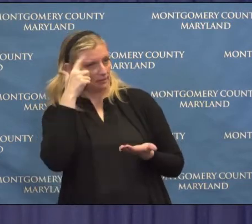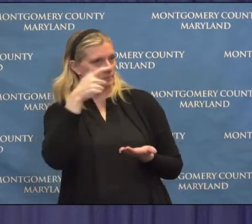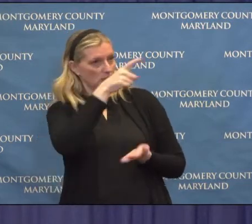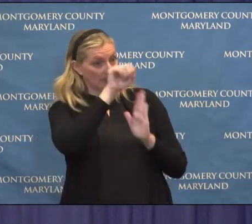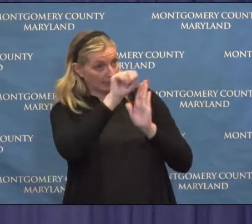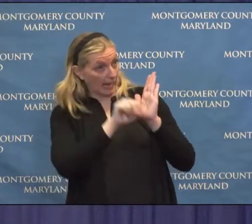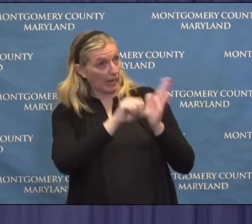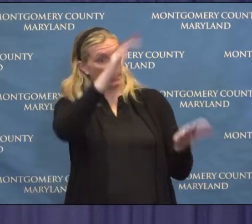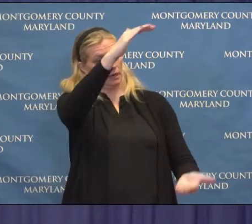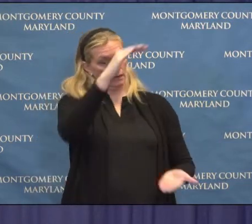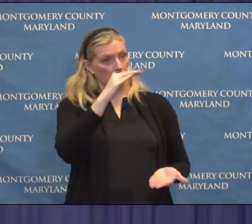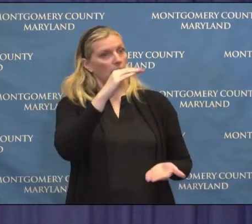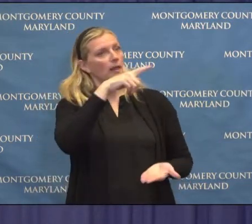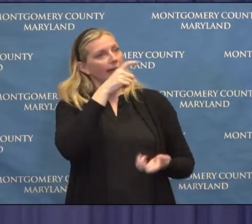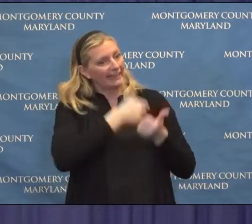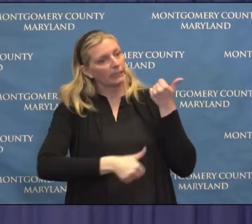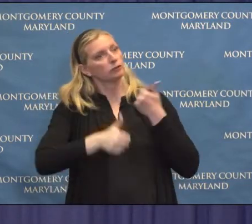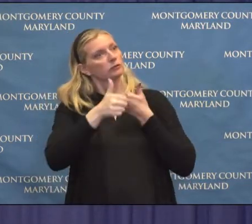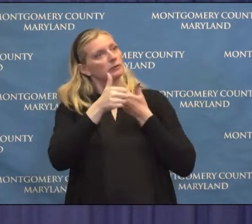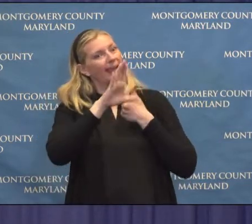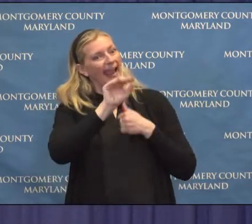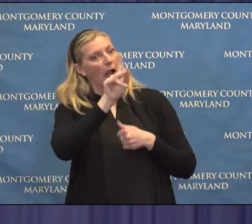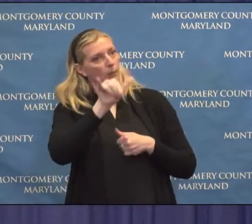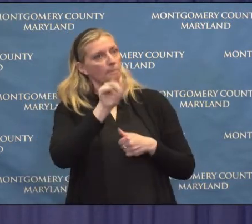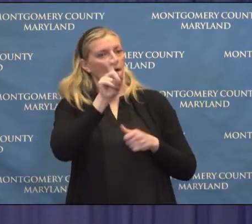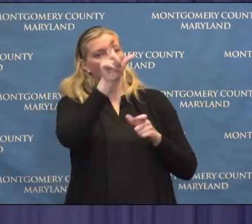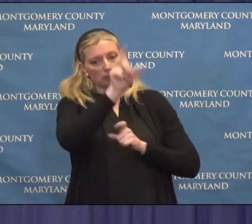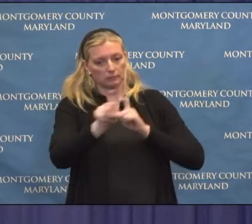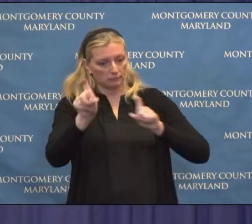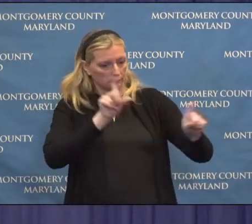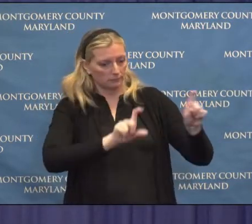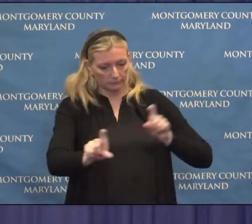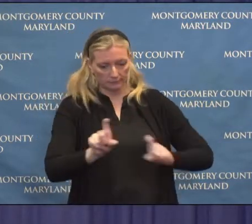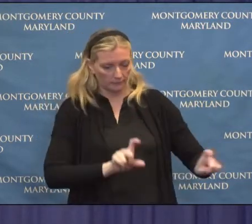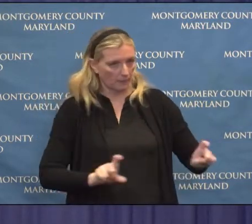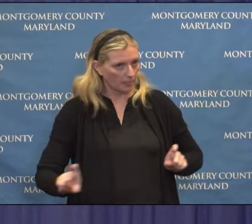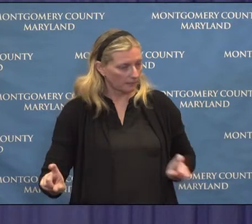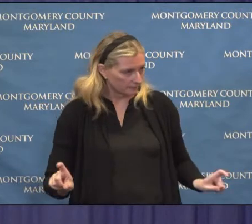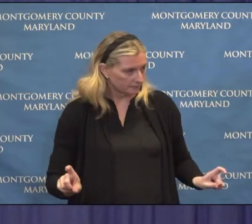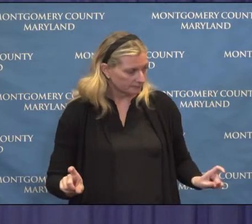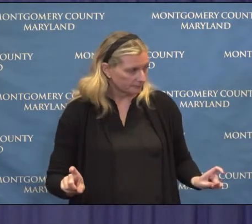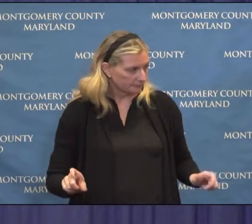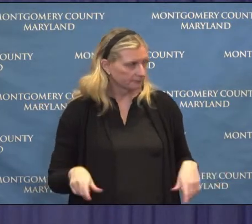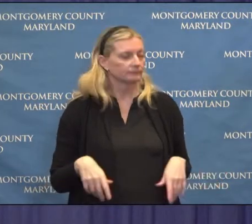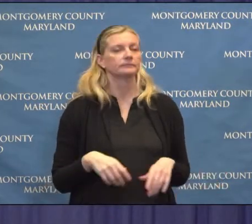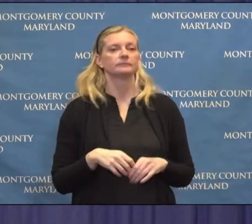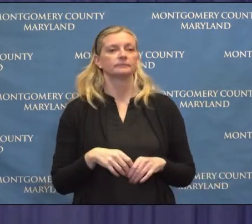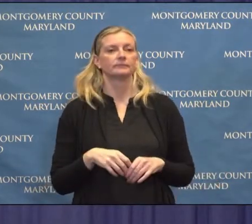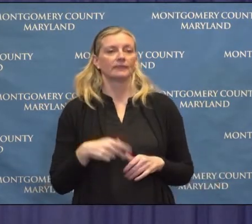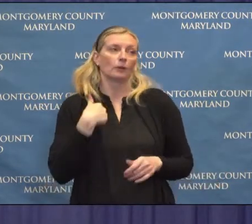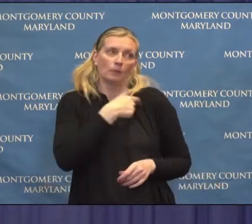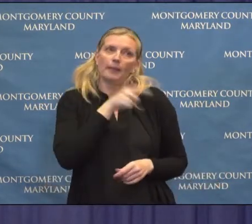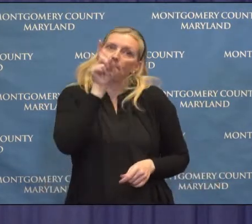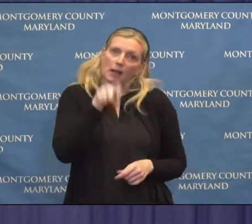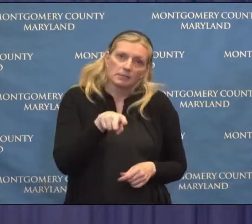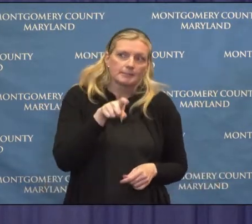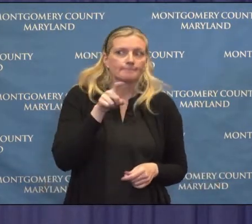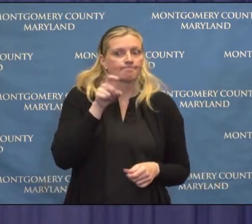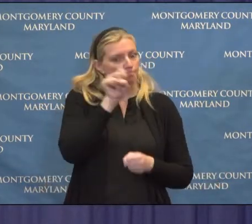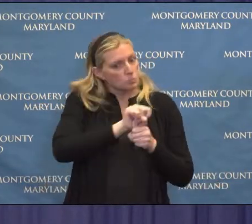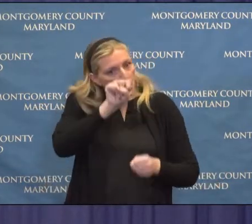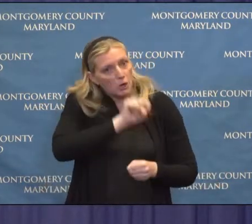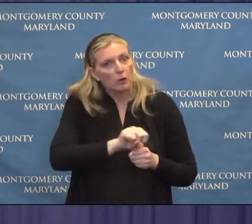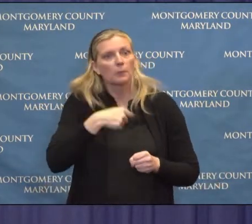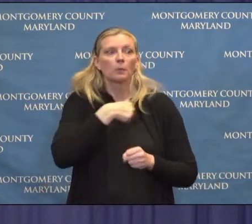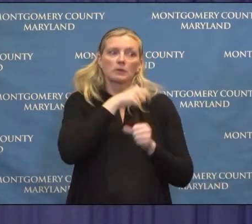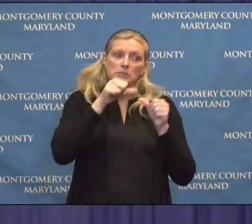efforts, because we know that we'll go through this. It's not possible not to not go through it. So we're going to continue to